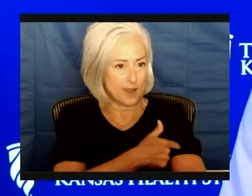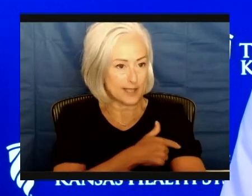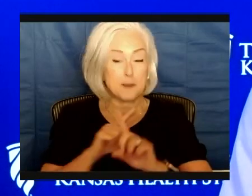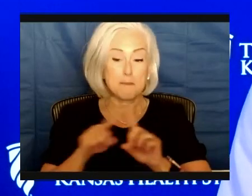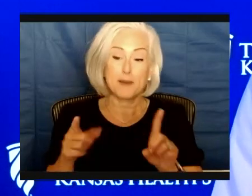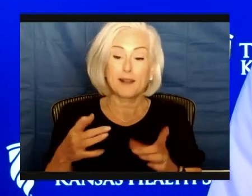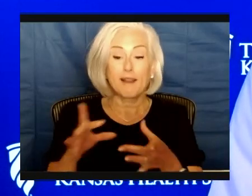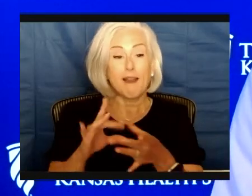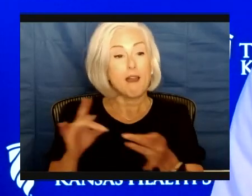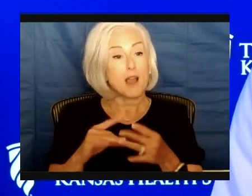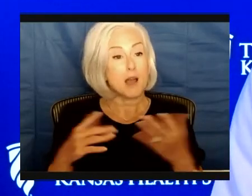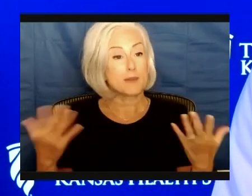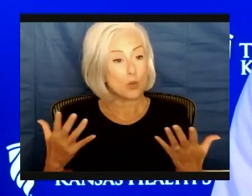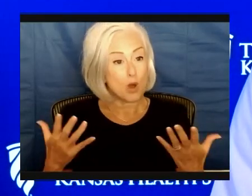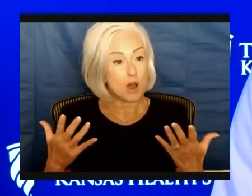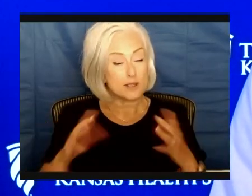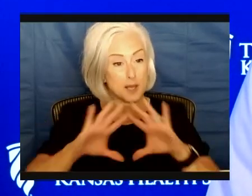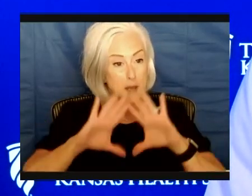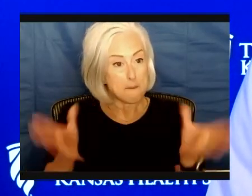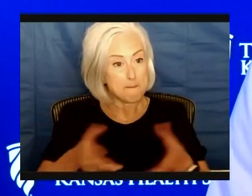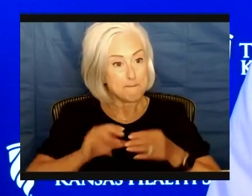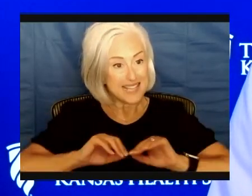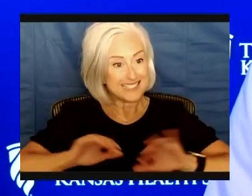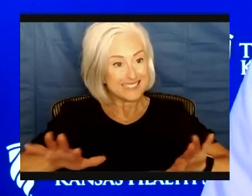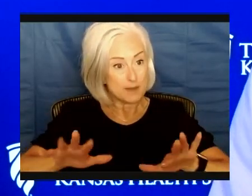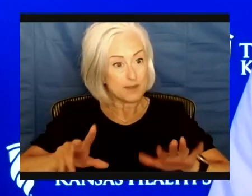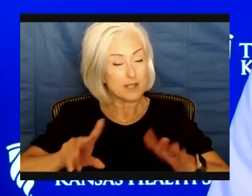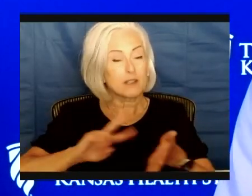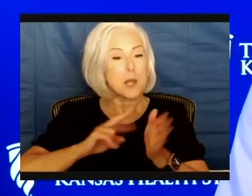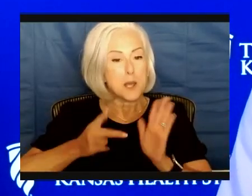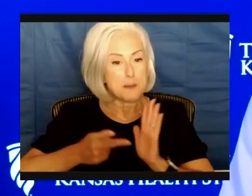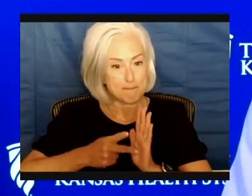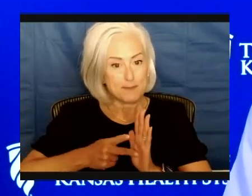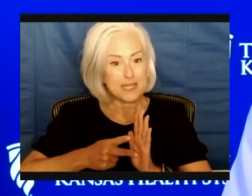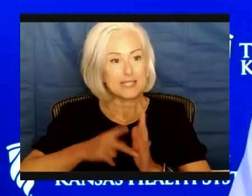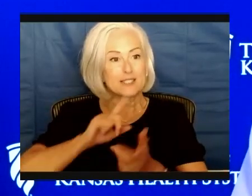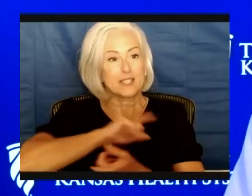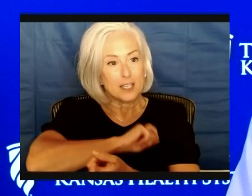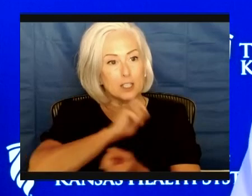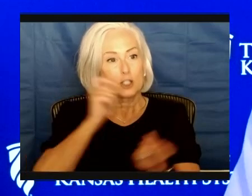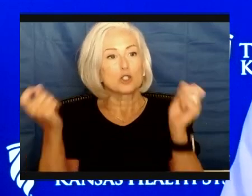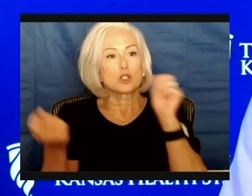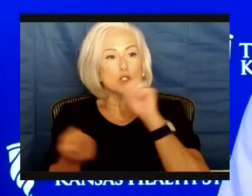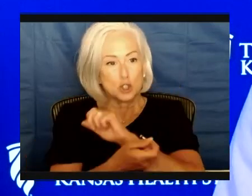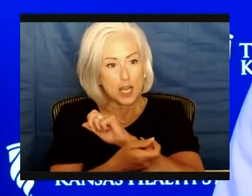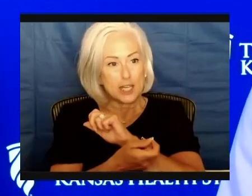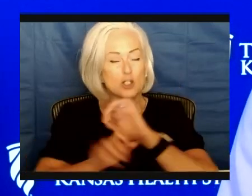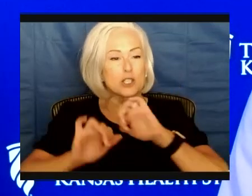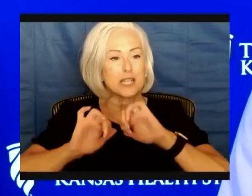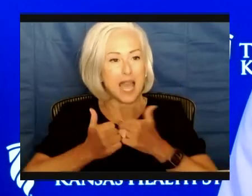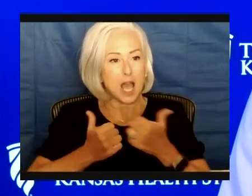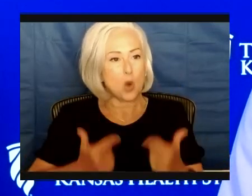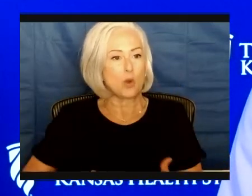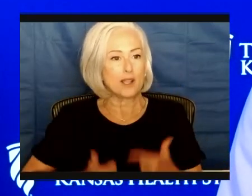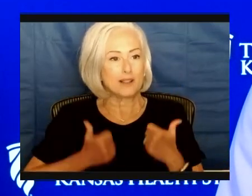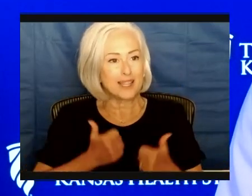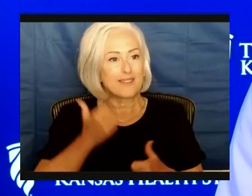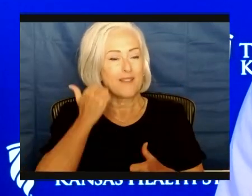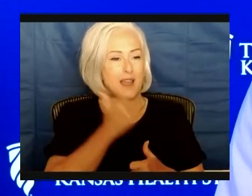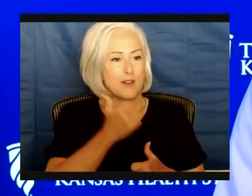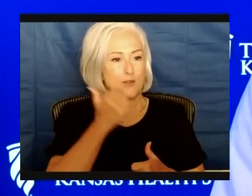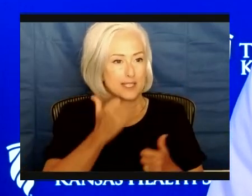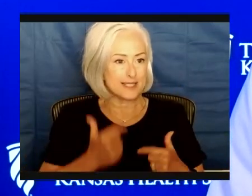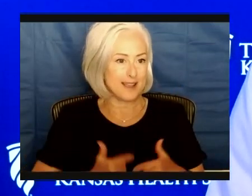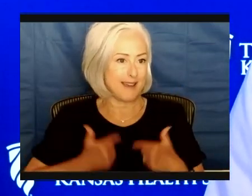a pandemic is really defined as a changing in the way we live our daily lives or what we go about doing. This should really not